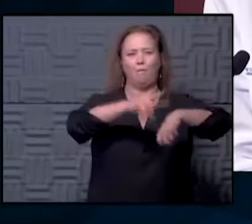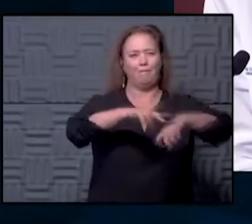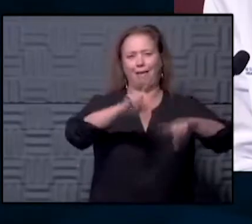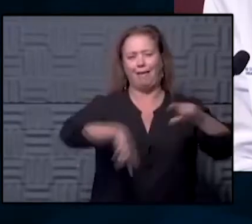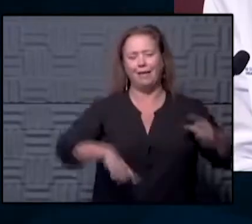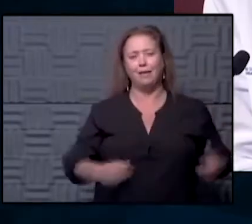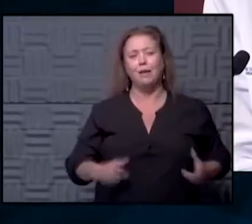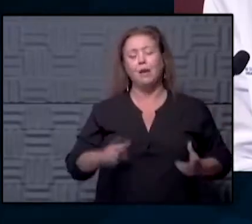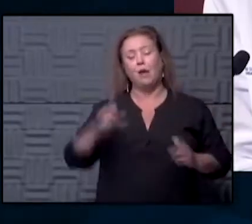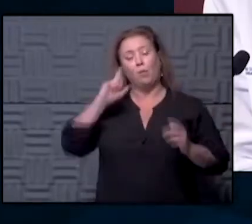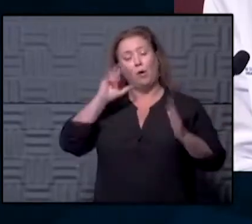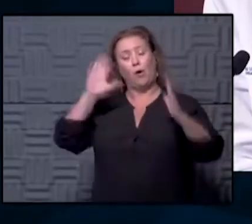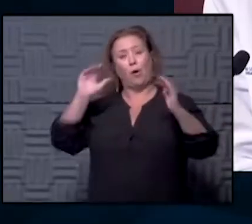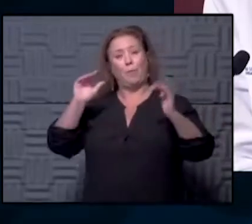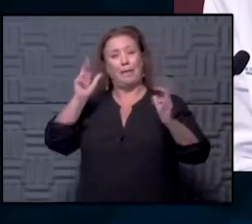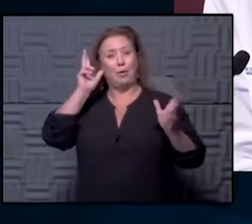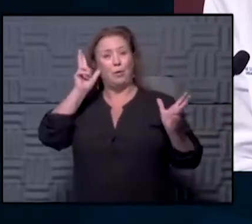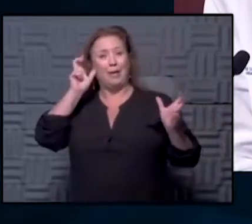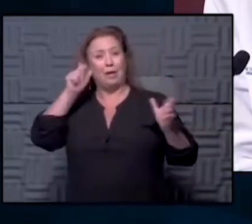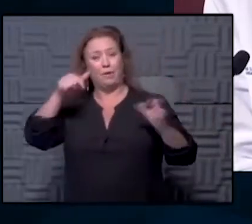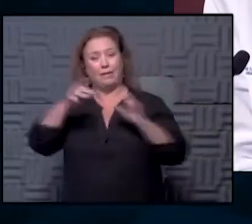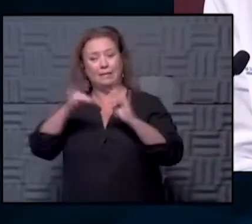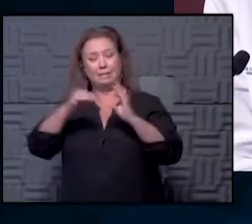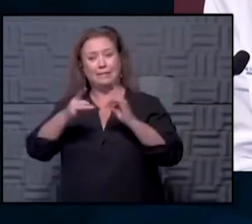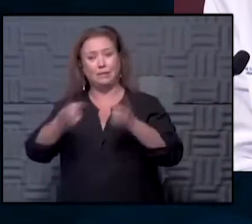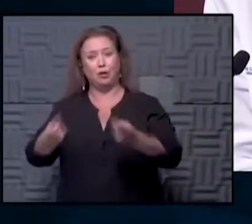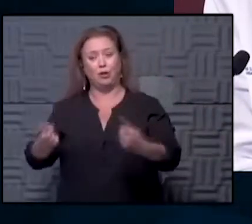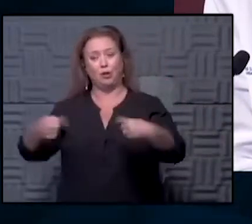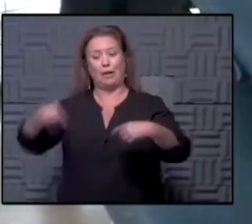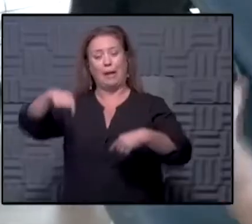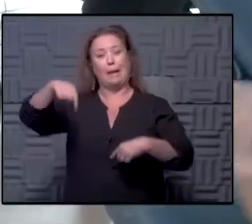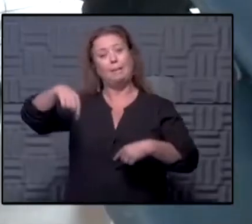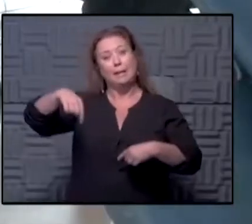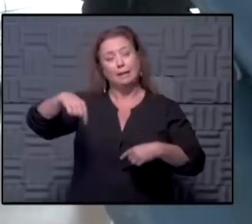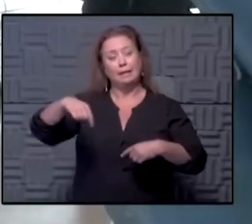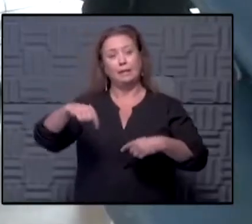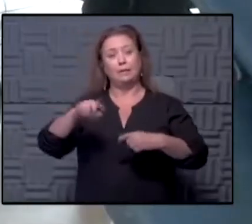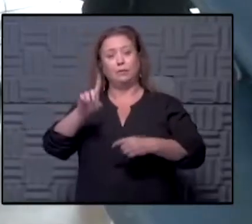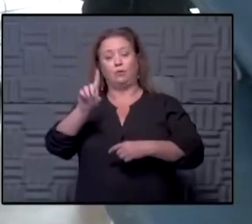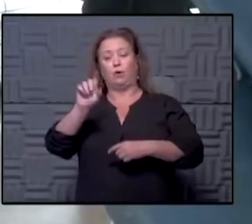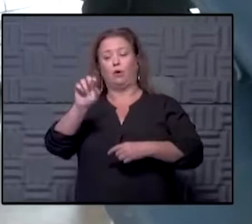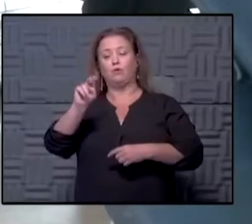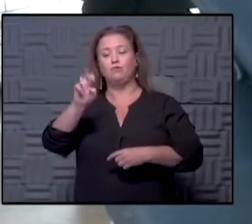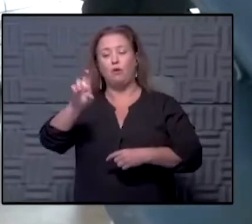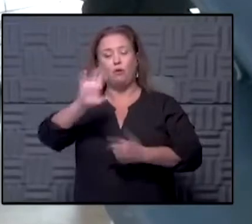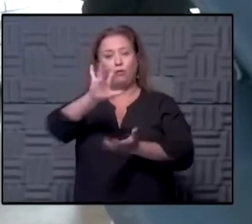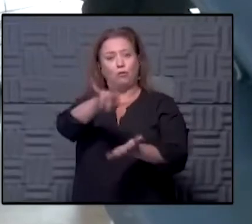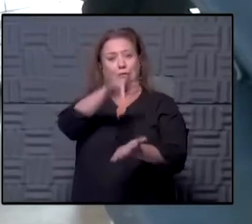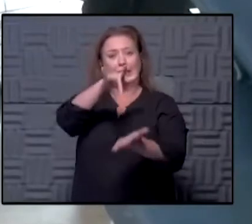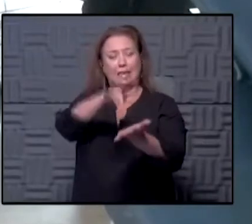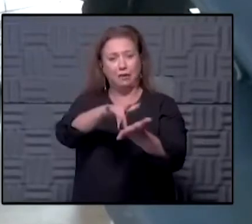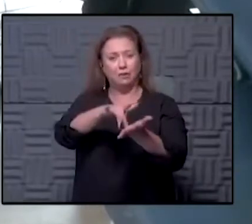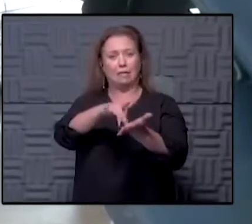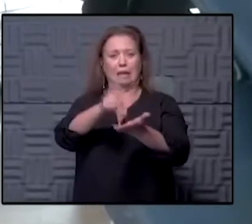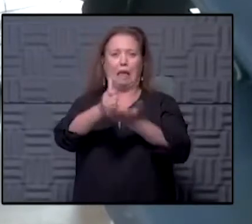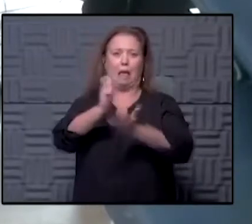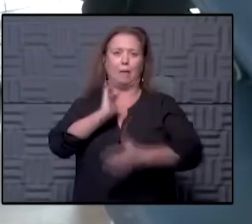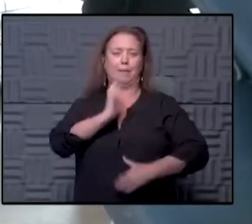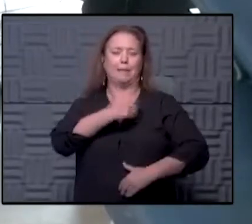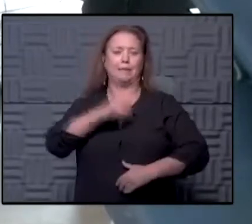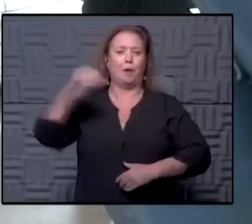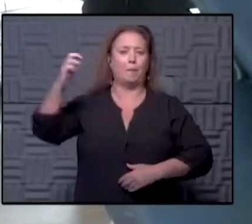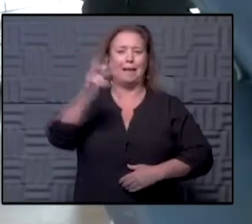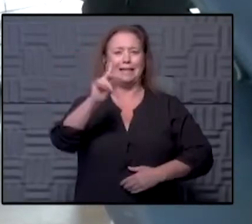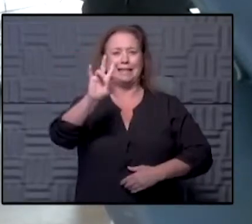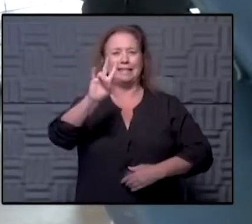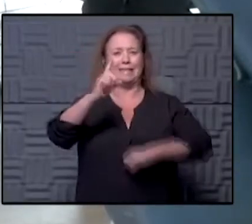hoping, donors hear this message. They're going to come into drives like this one or come into our donor centers and help us get back up to that 7-day supply